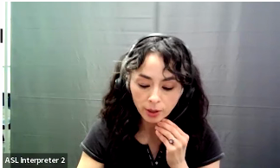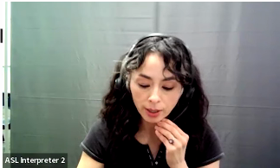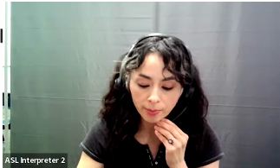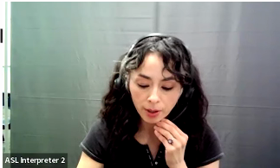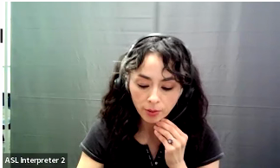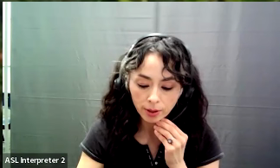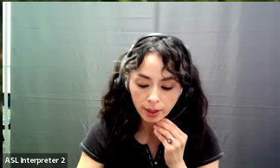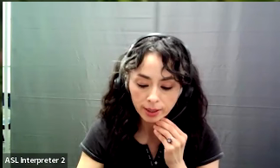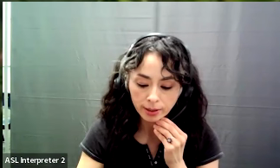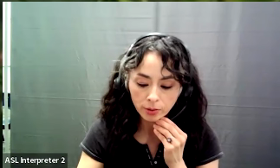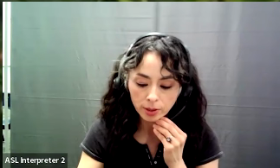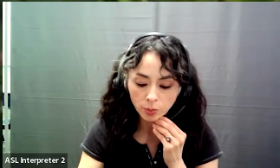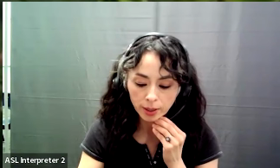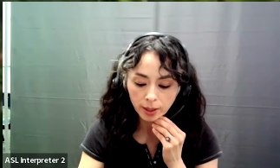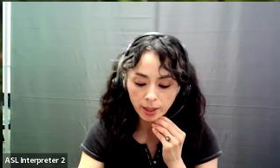presentation.